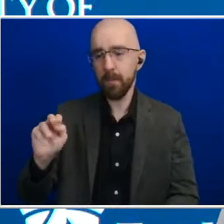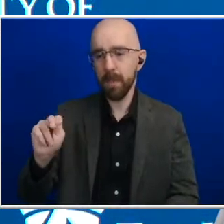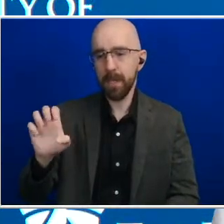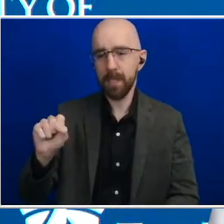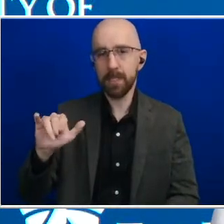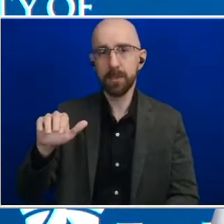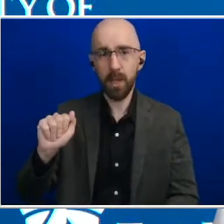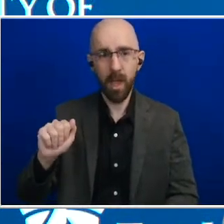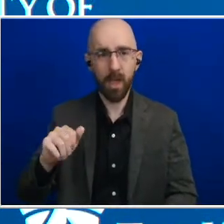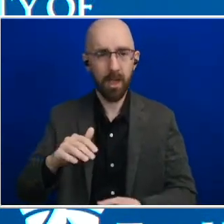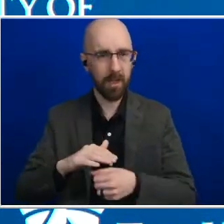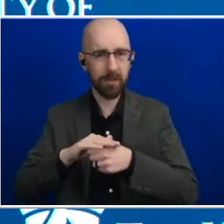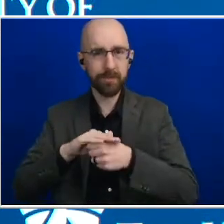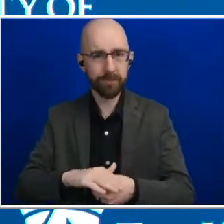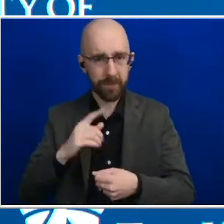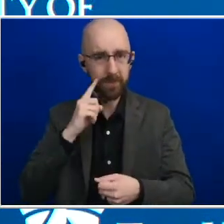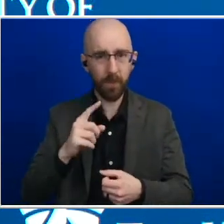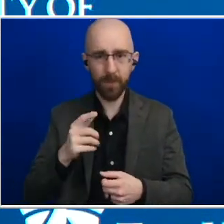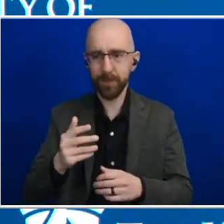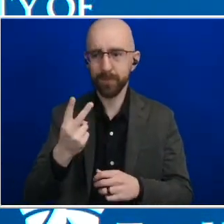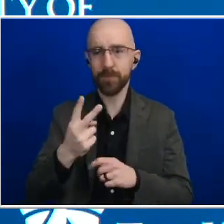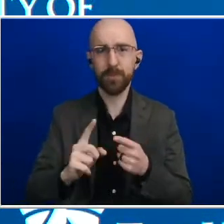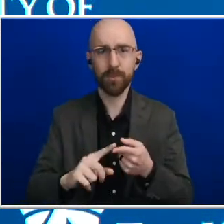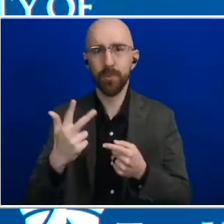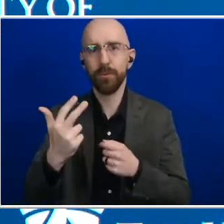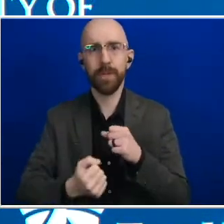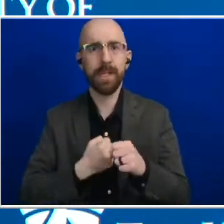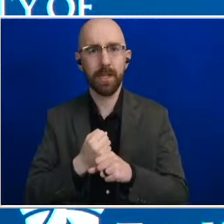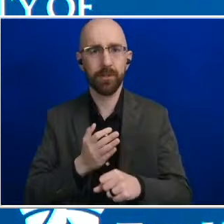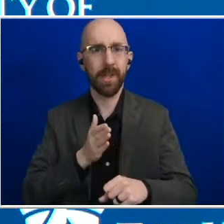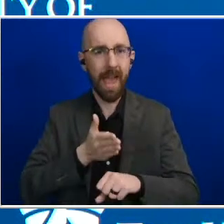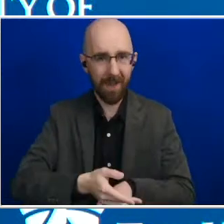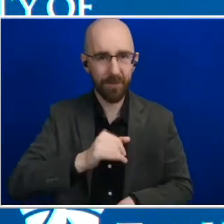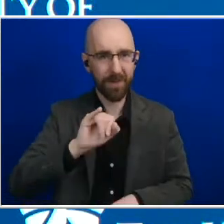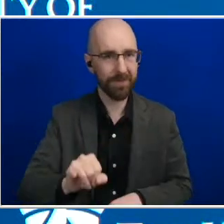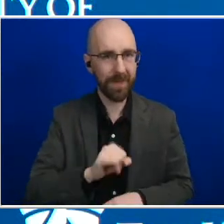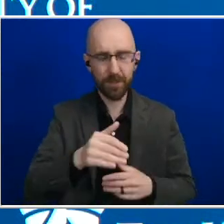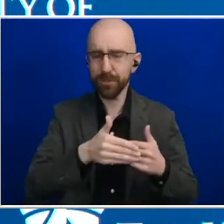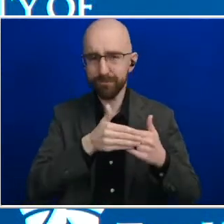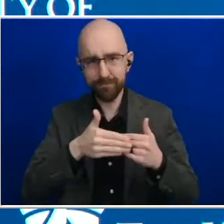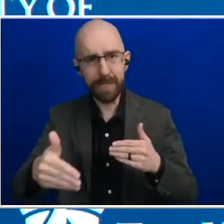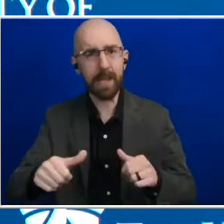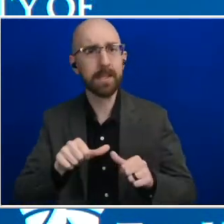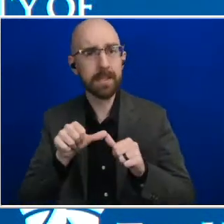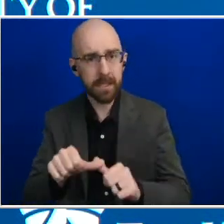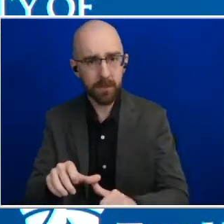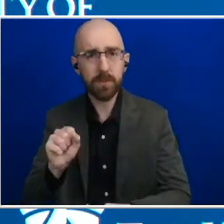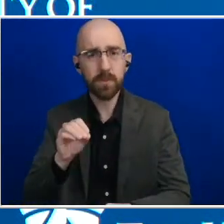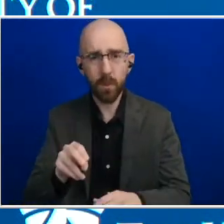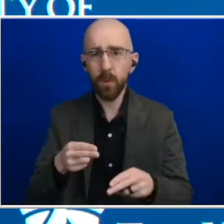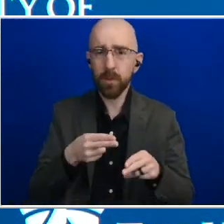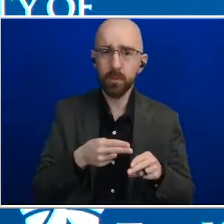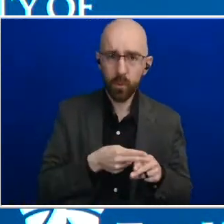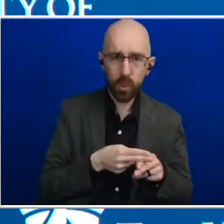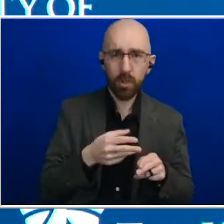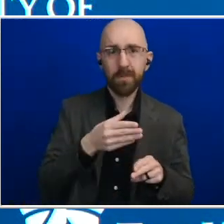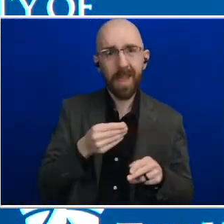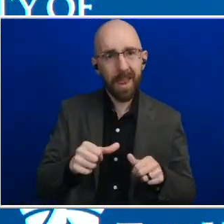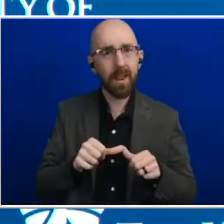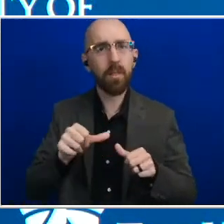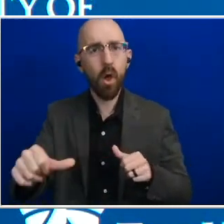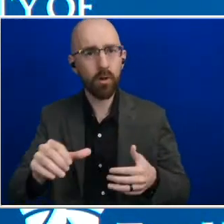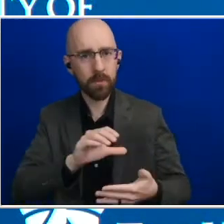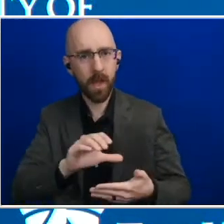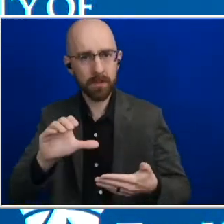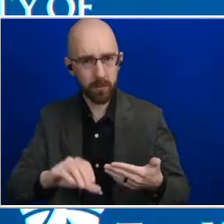for up to 2 to 3 years even after having the infection. So it can have short-term but also long-term consequences. It is